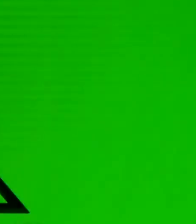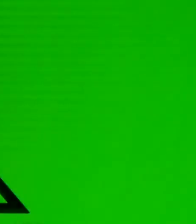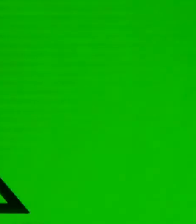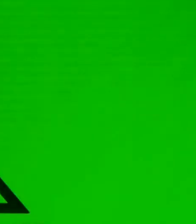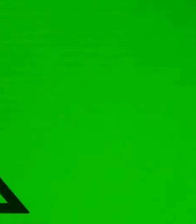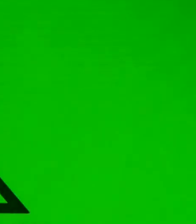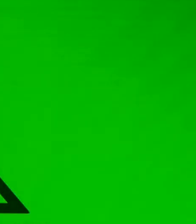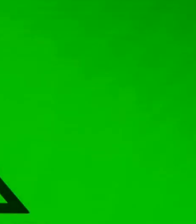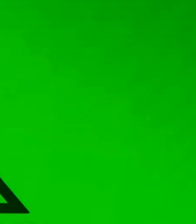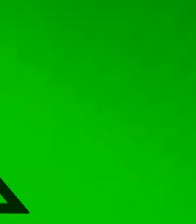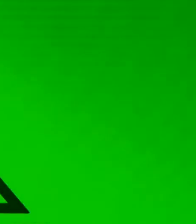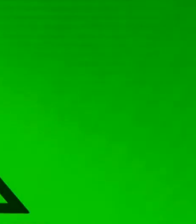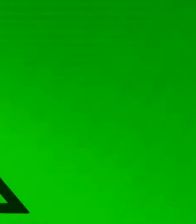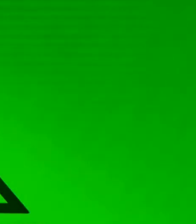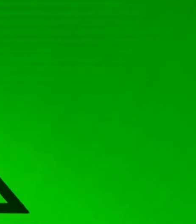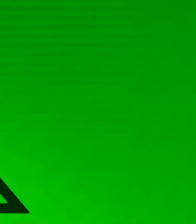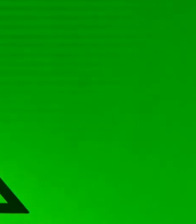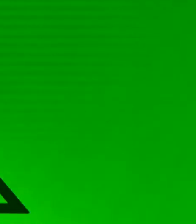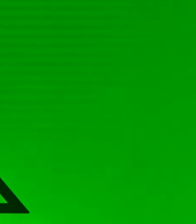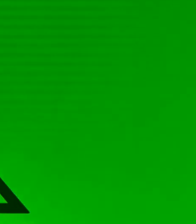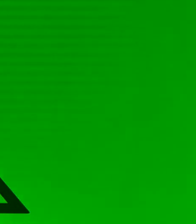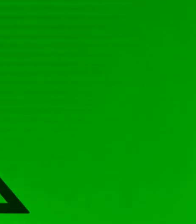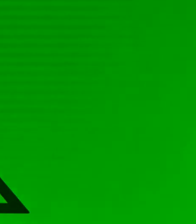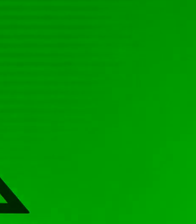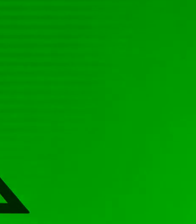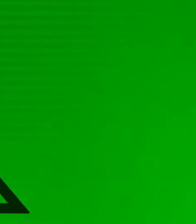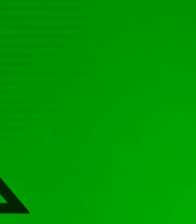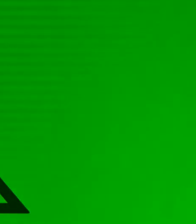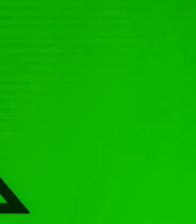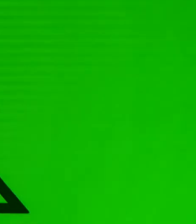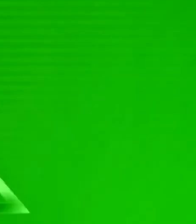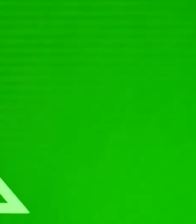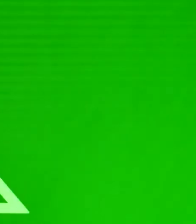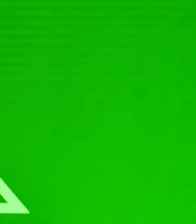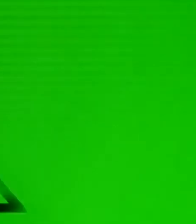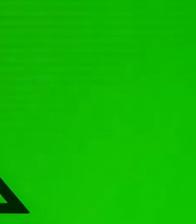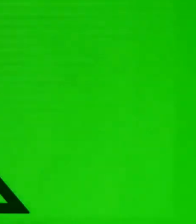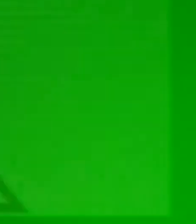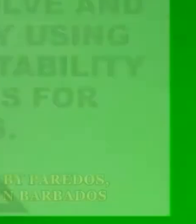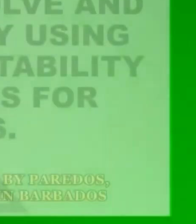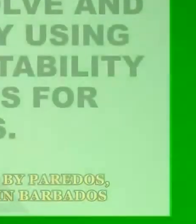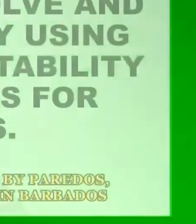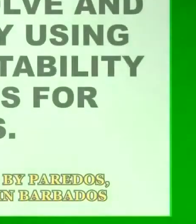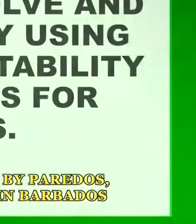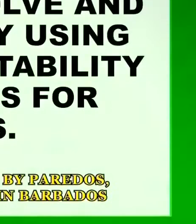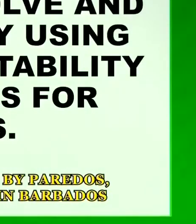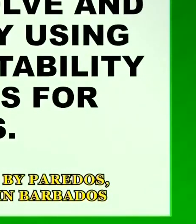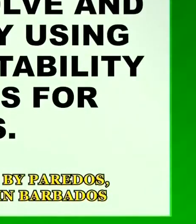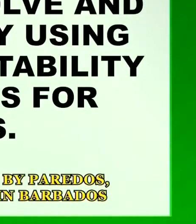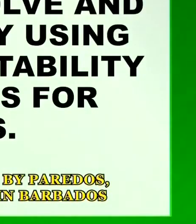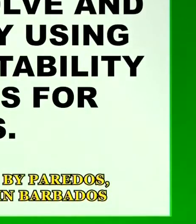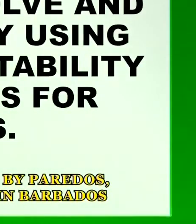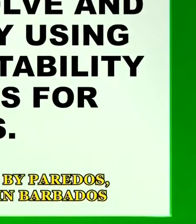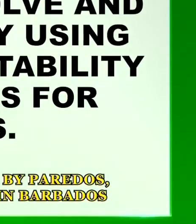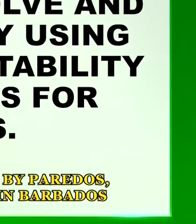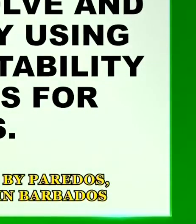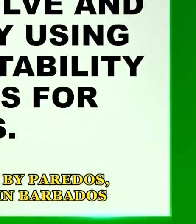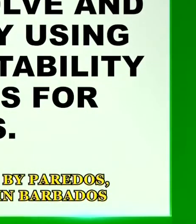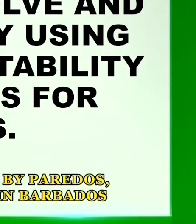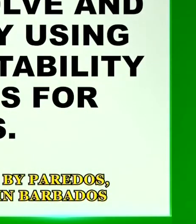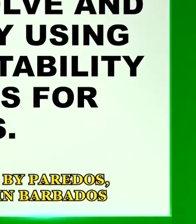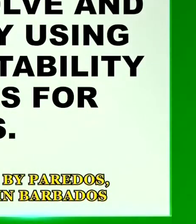million price tag. The initial down payment was contributed by the Pine Hill Dairy, whose plant manager Kenroy Smith applauded the